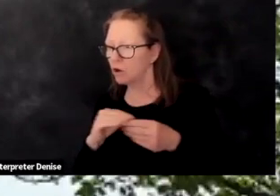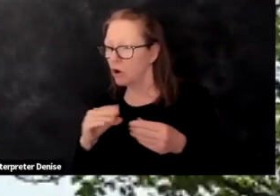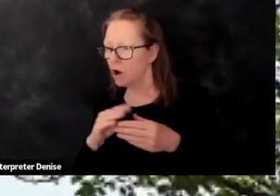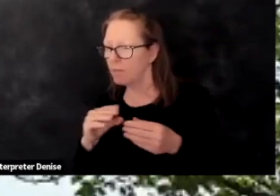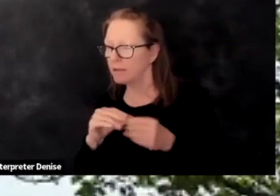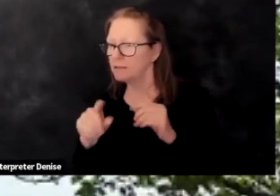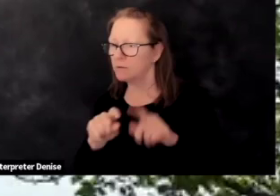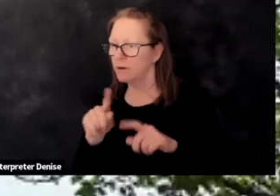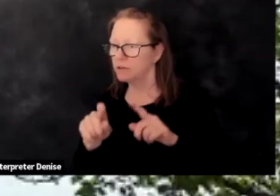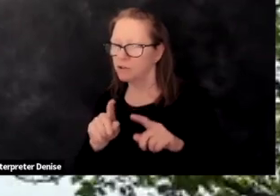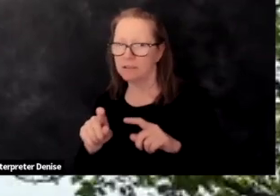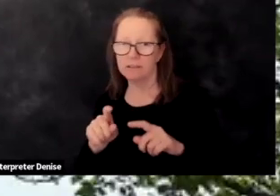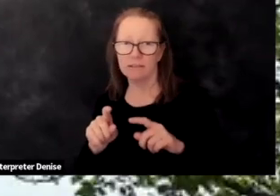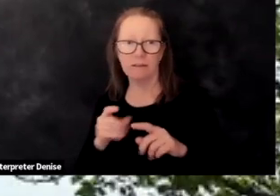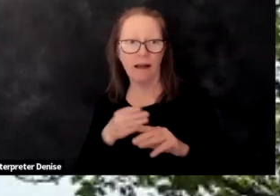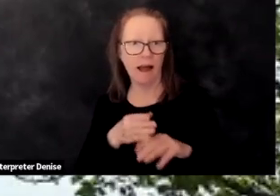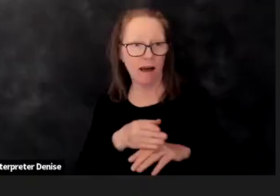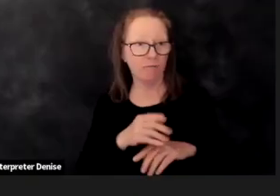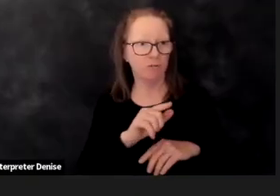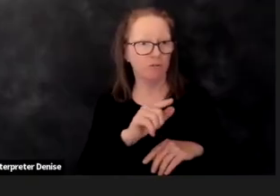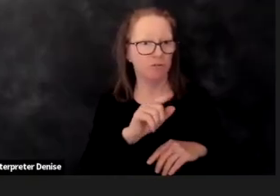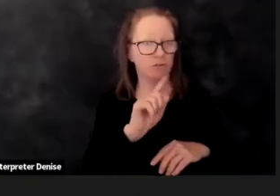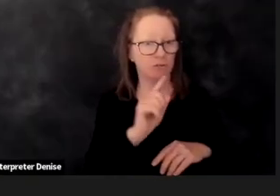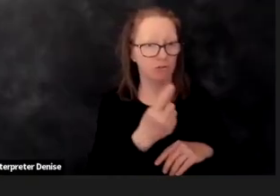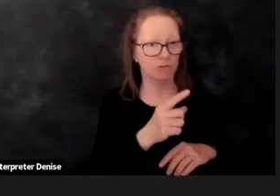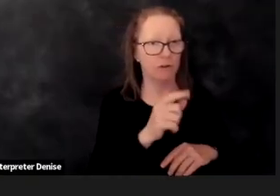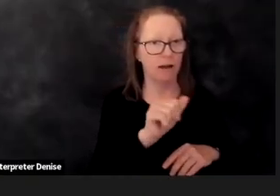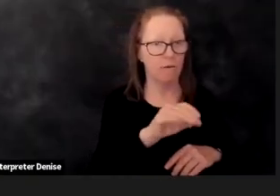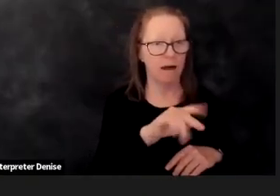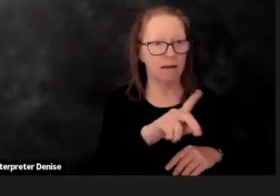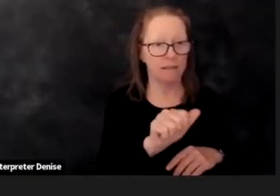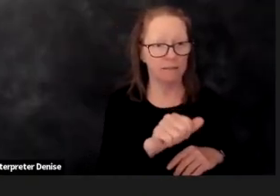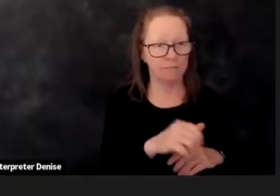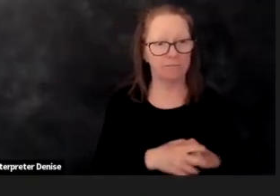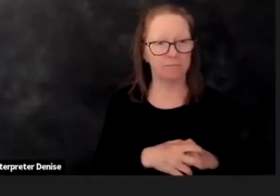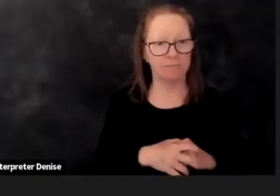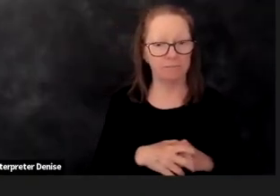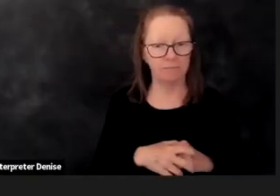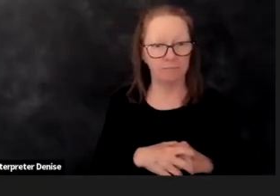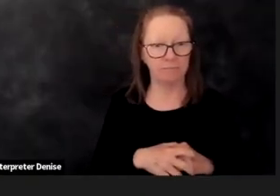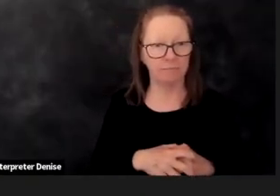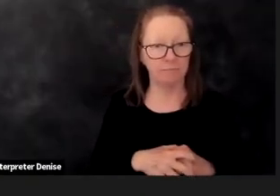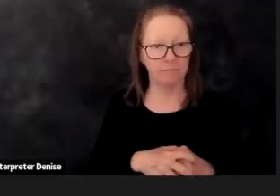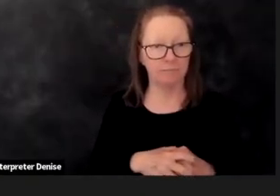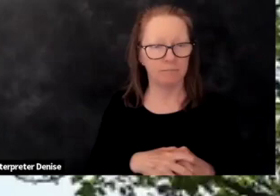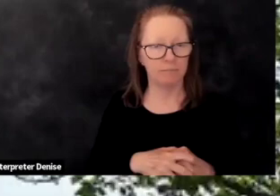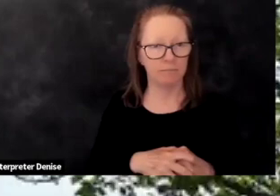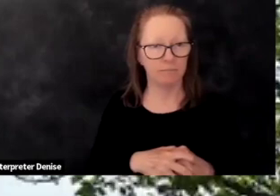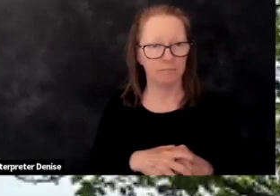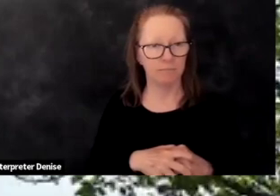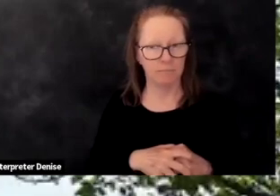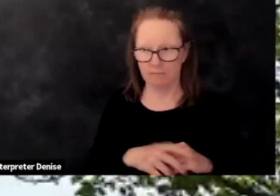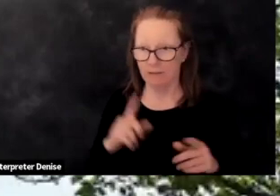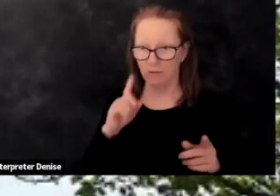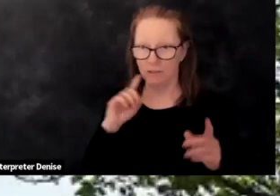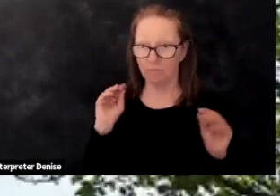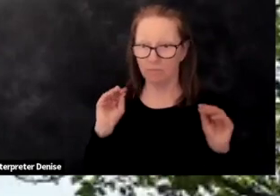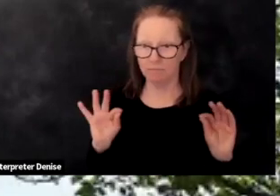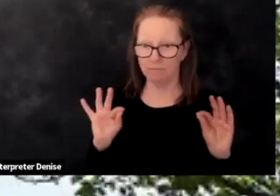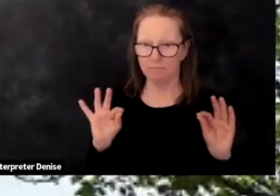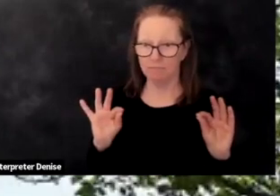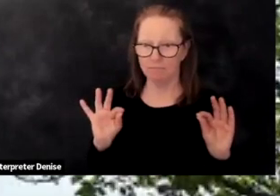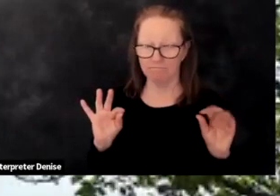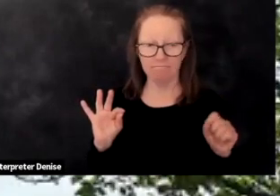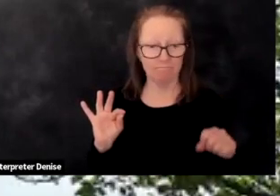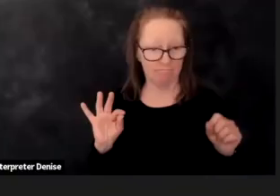hi, Amanda. Hello, good evening. Can you guys hear me? Yep. Okay,